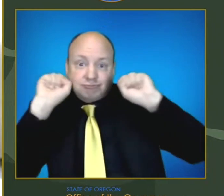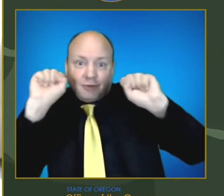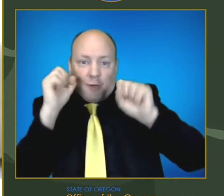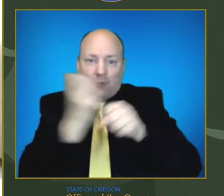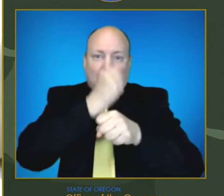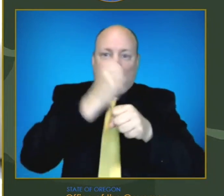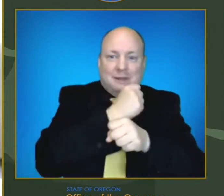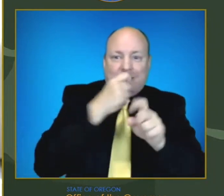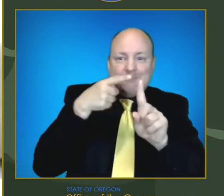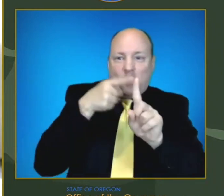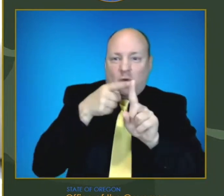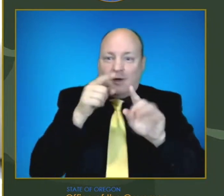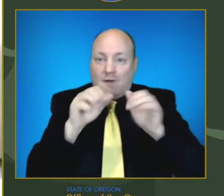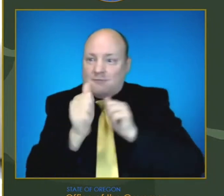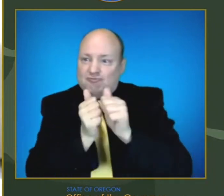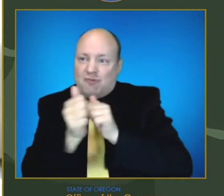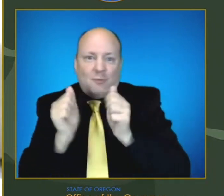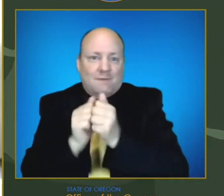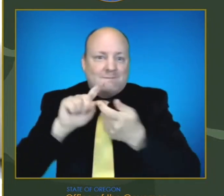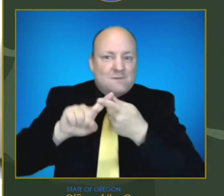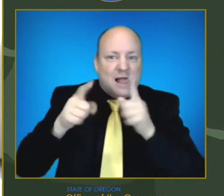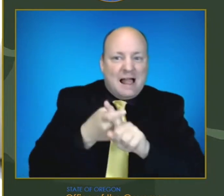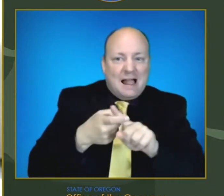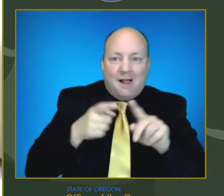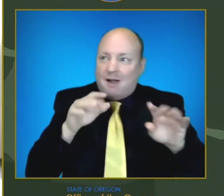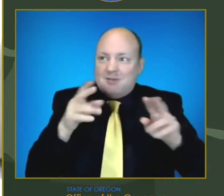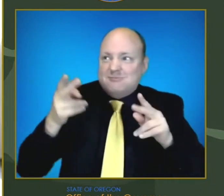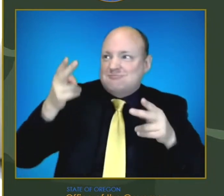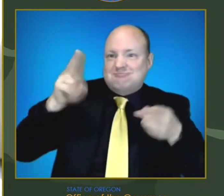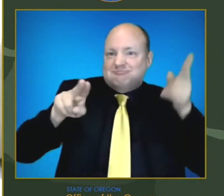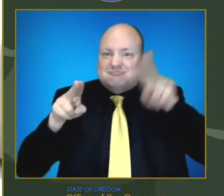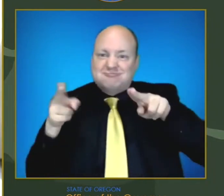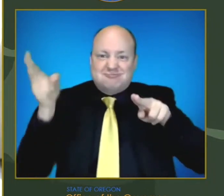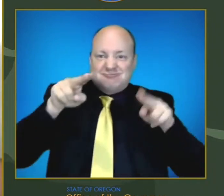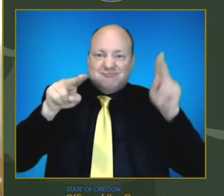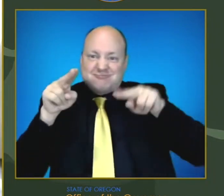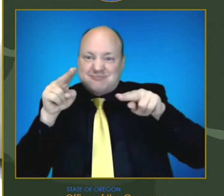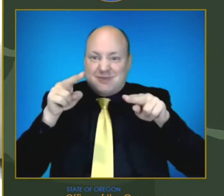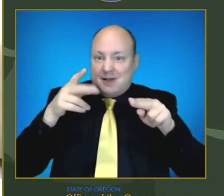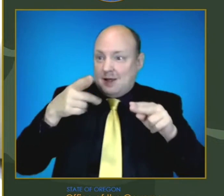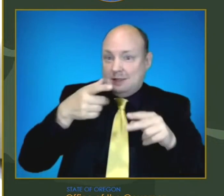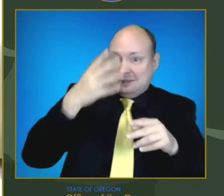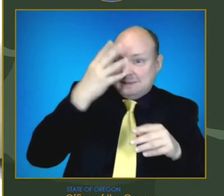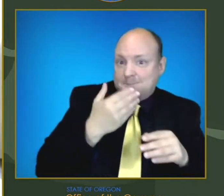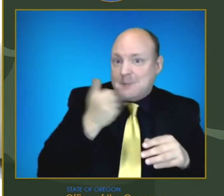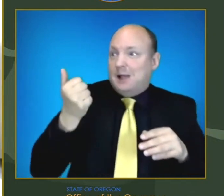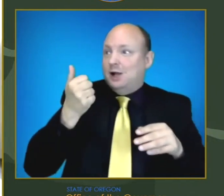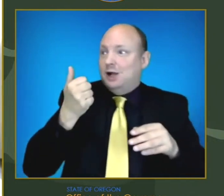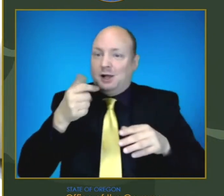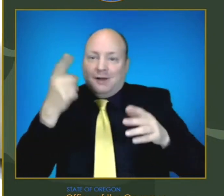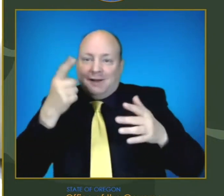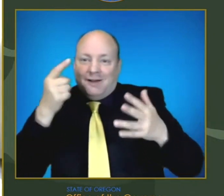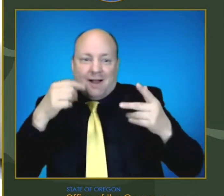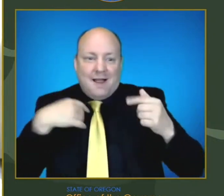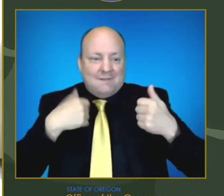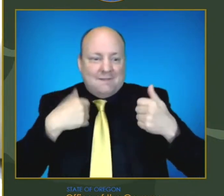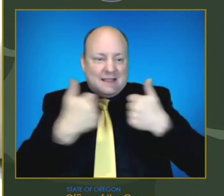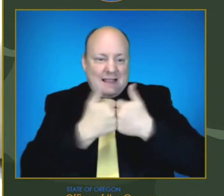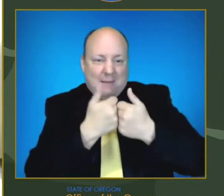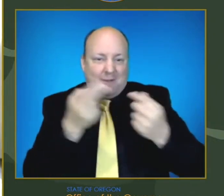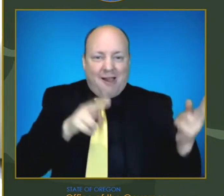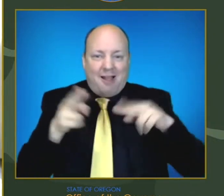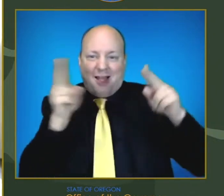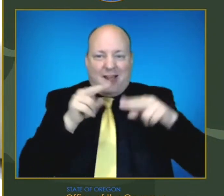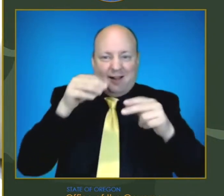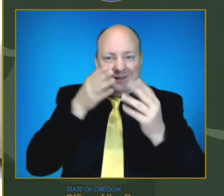study longer. I use it to sleep better. The academic research backs all this up. Games